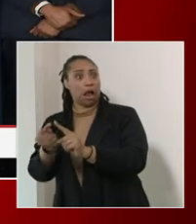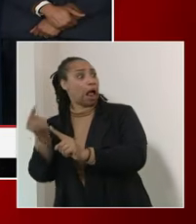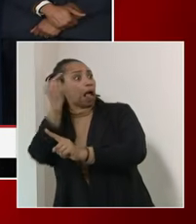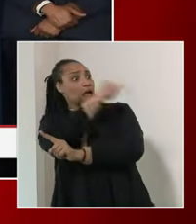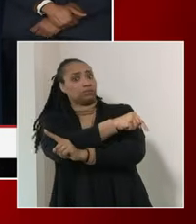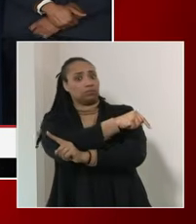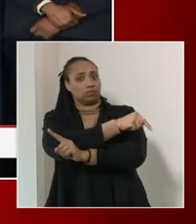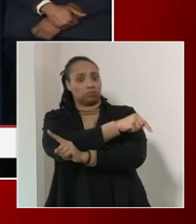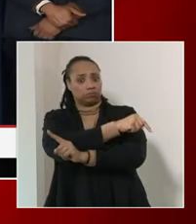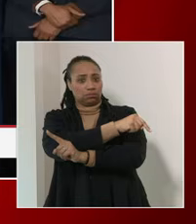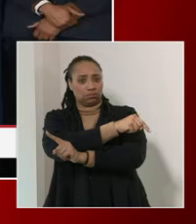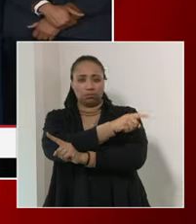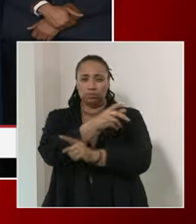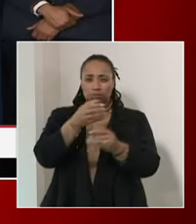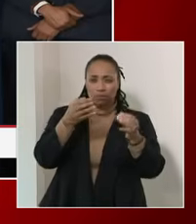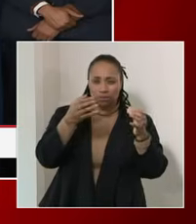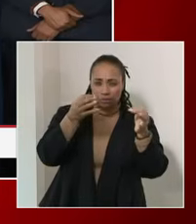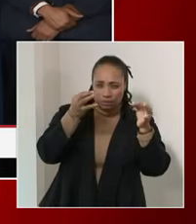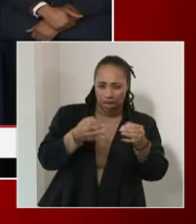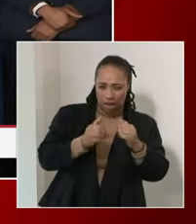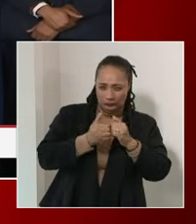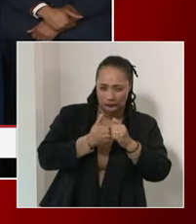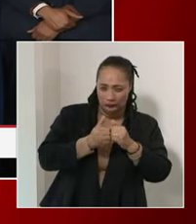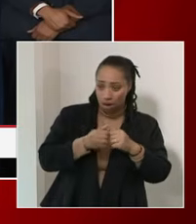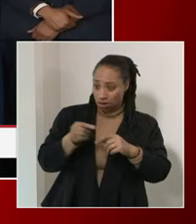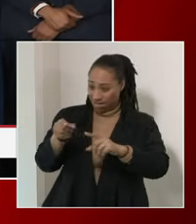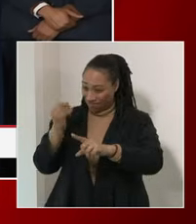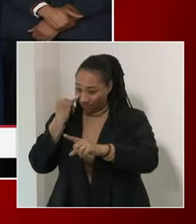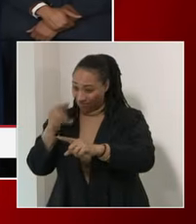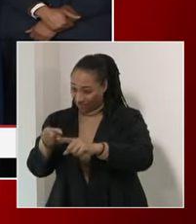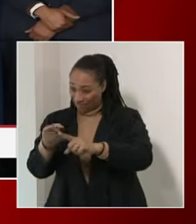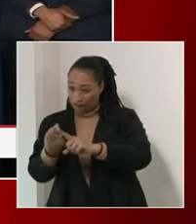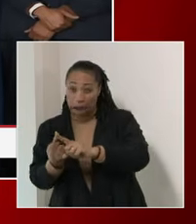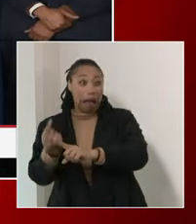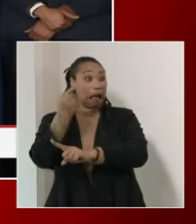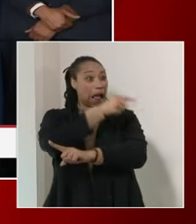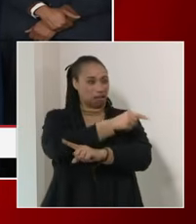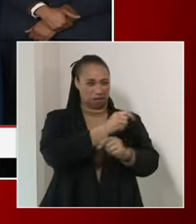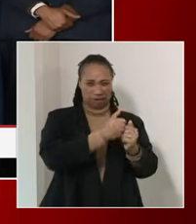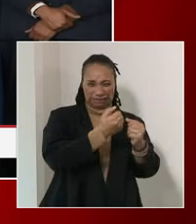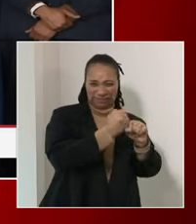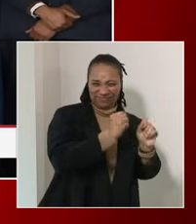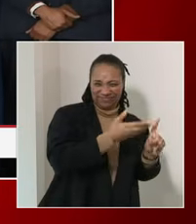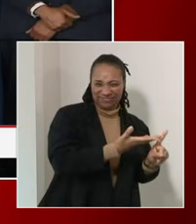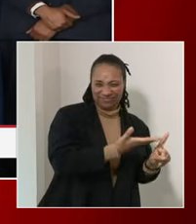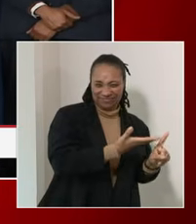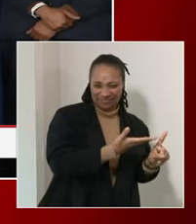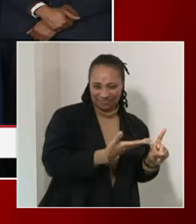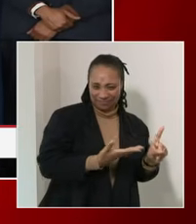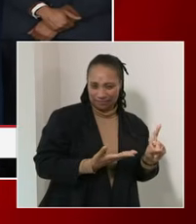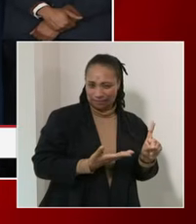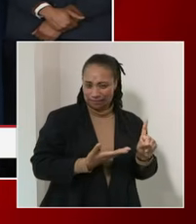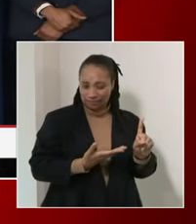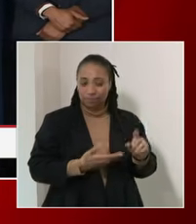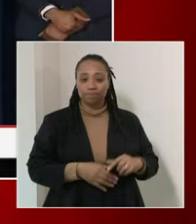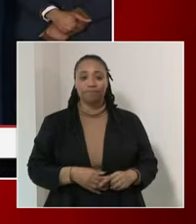delay? Like, what are the factors that dictate that? On time versus 2-hour